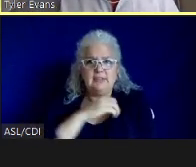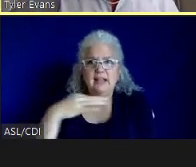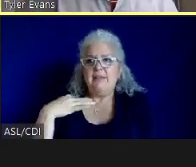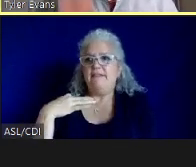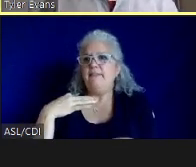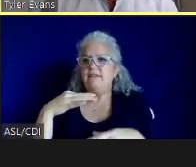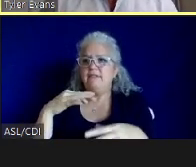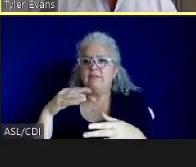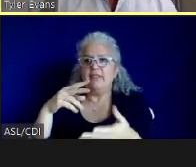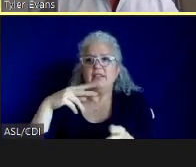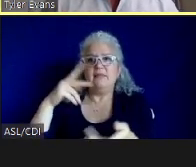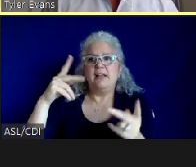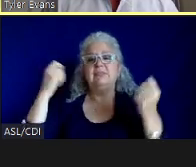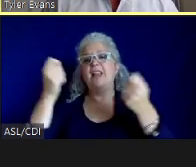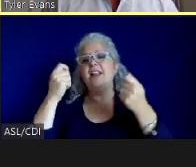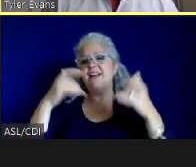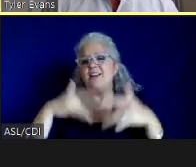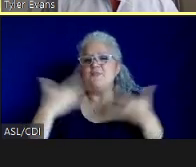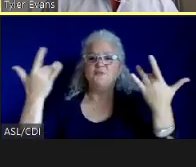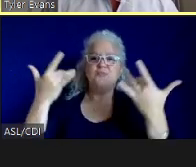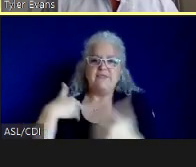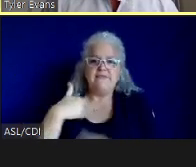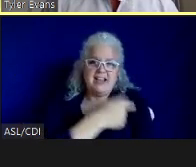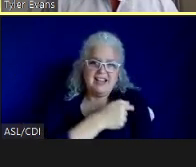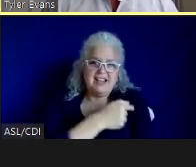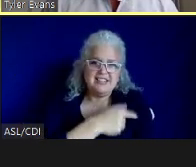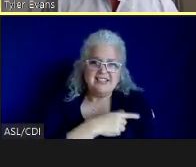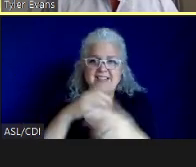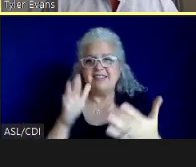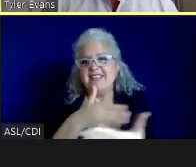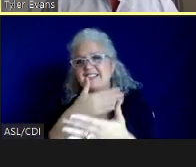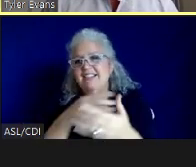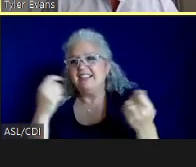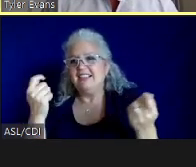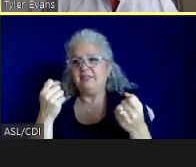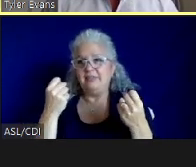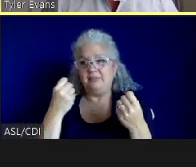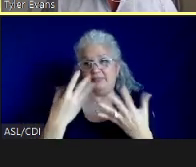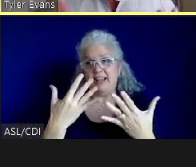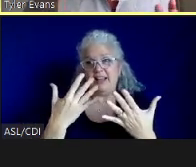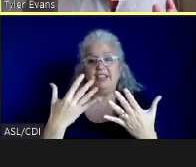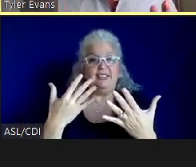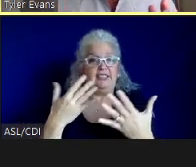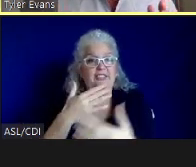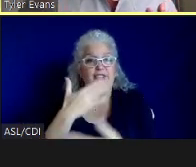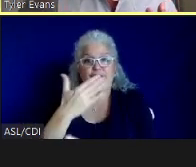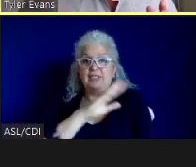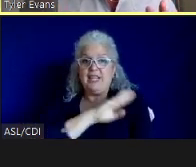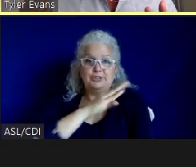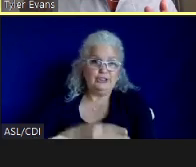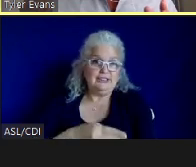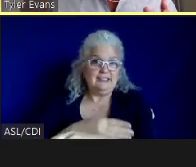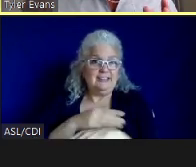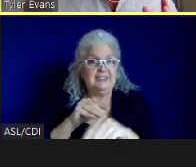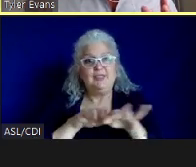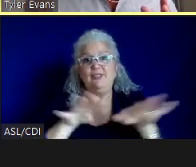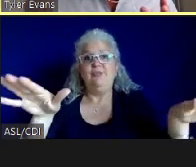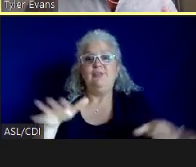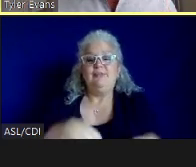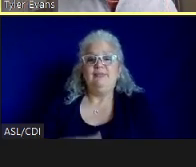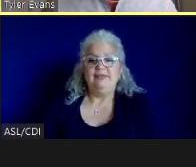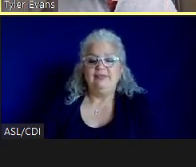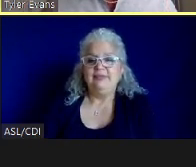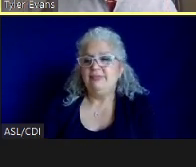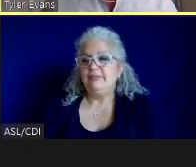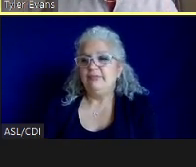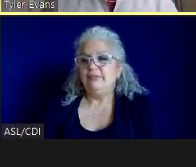dancing, a lot of singing, and there's just been really good energy. And where we're at right now is we have a